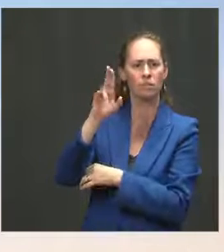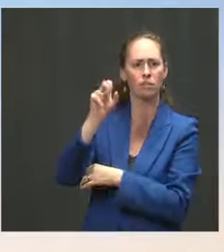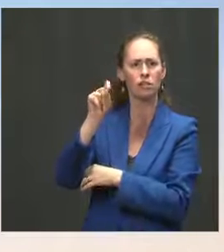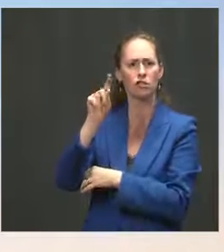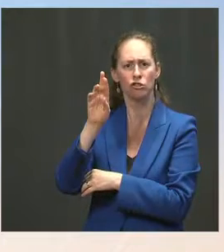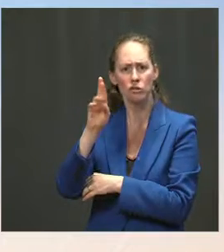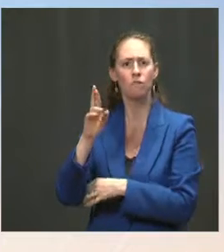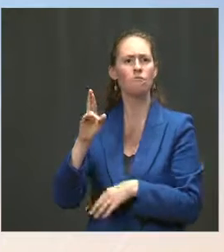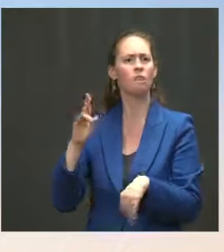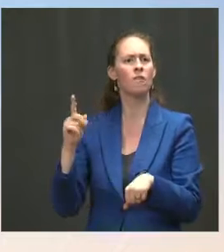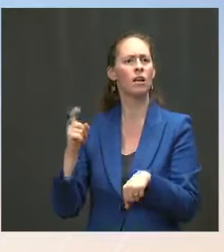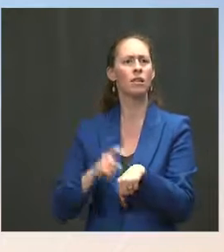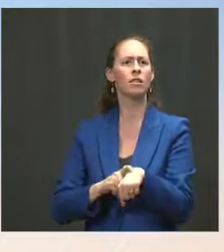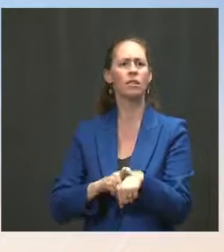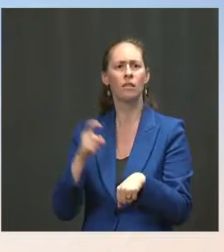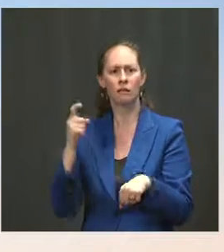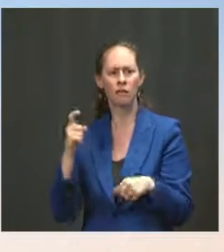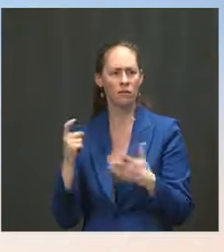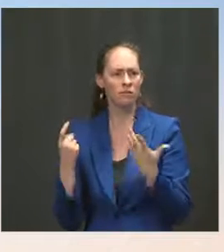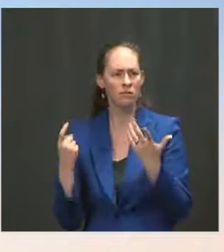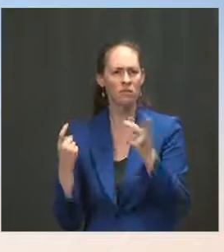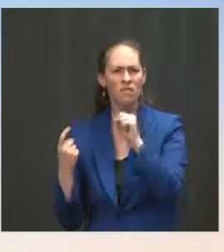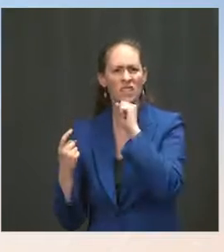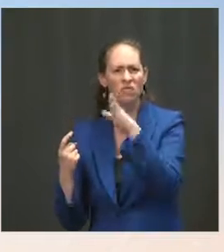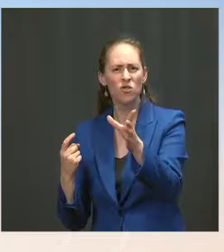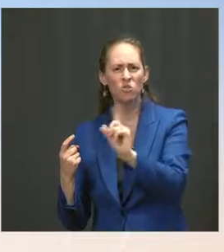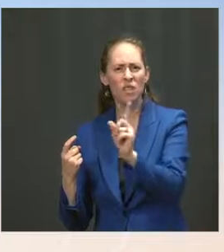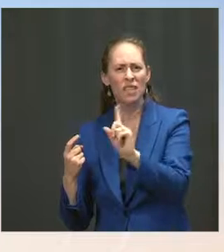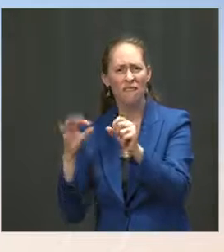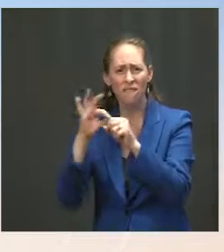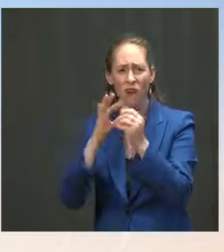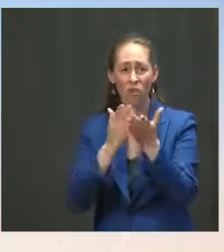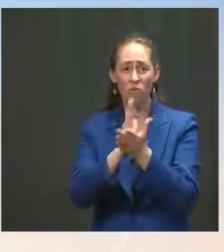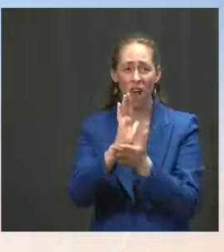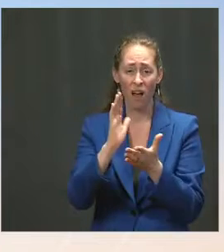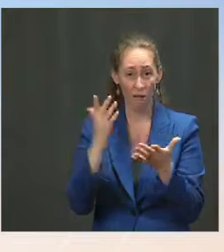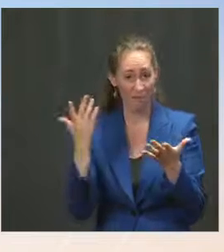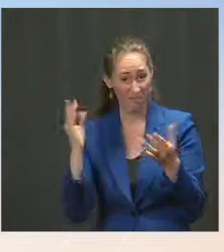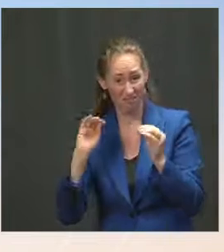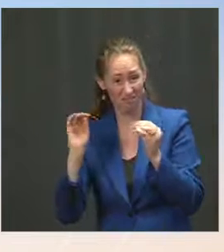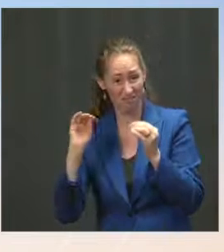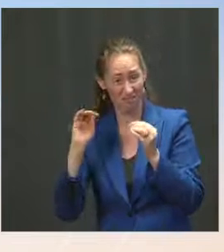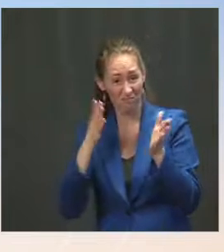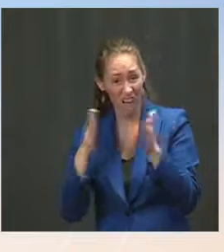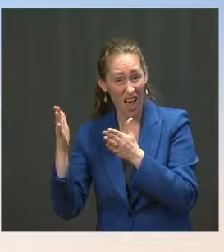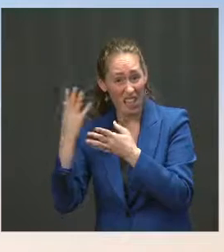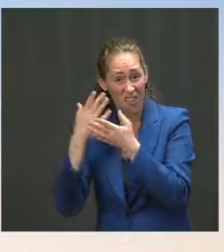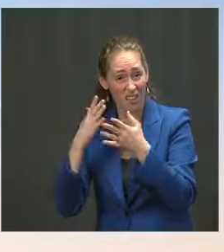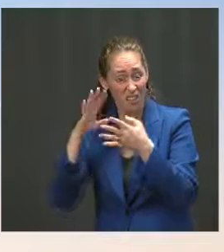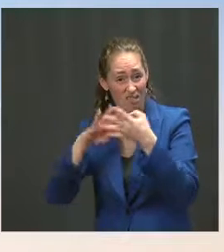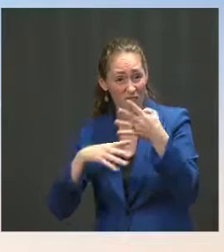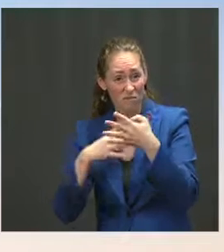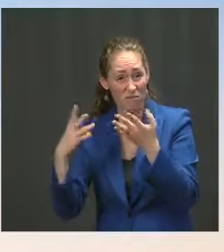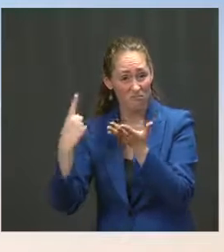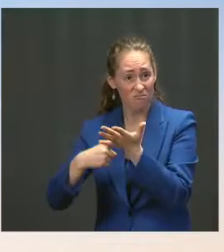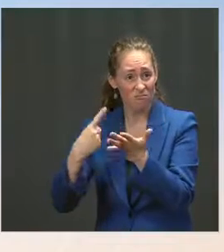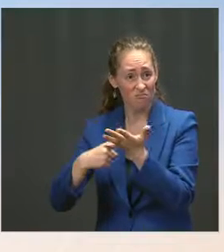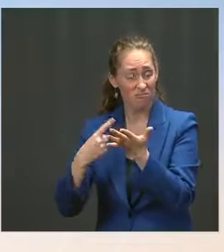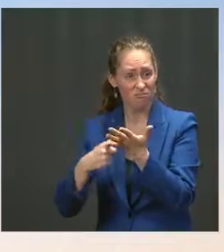rights. Is there anything in his schedule where we can see where the president is going to be making the same type of effort